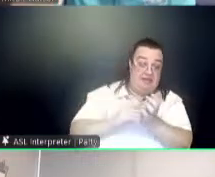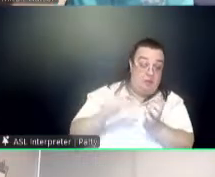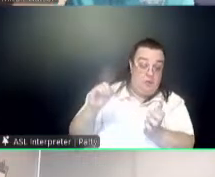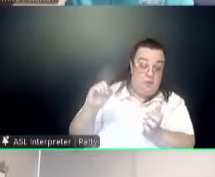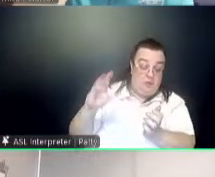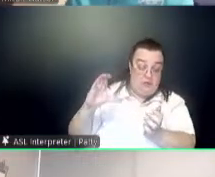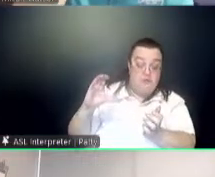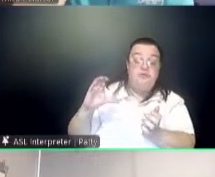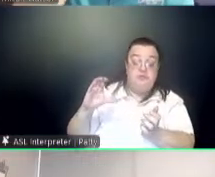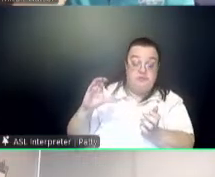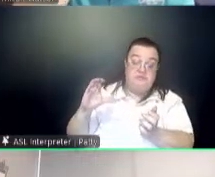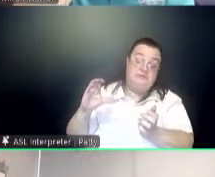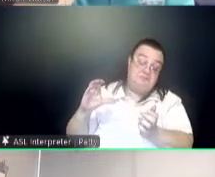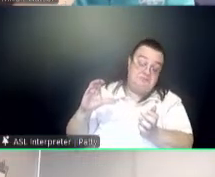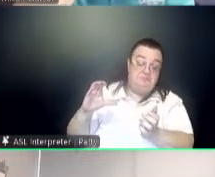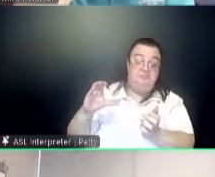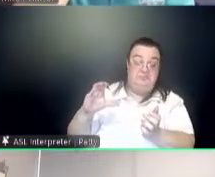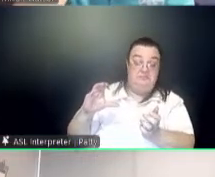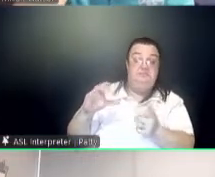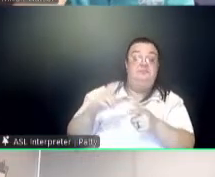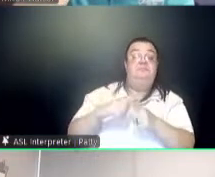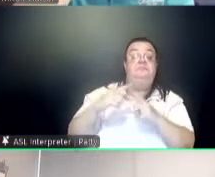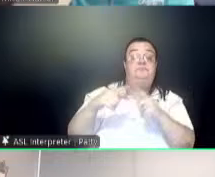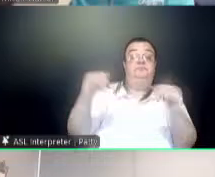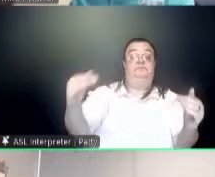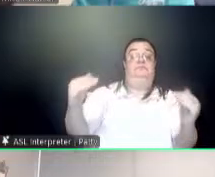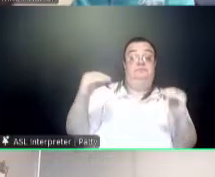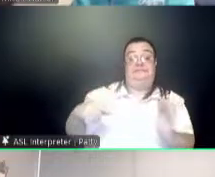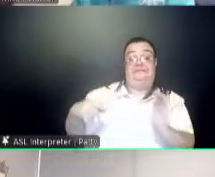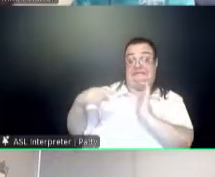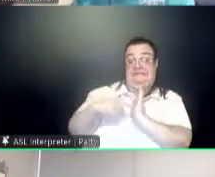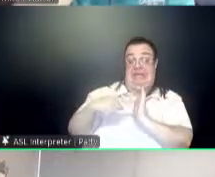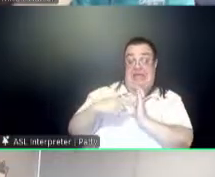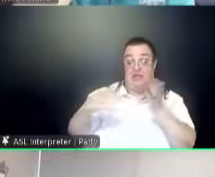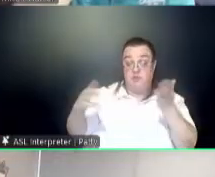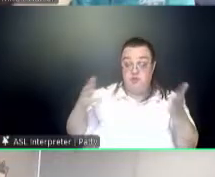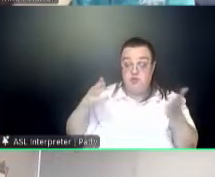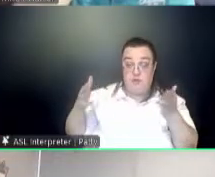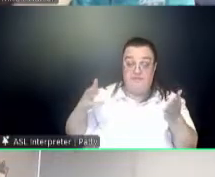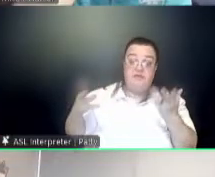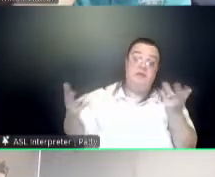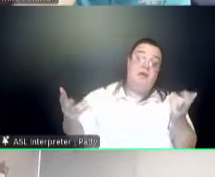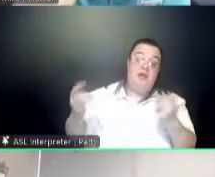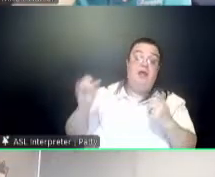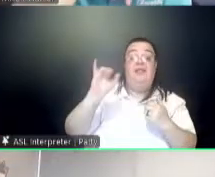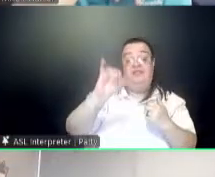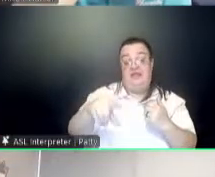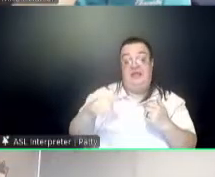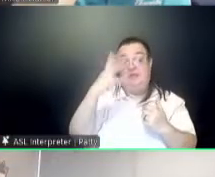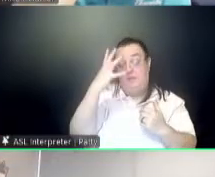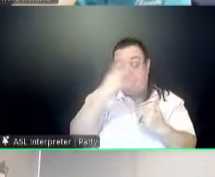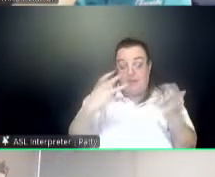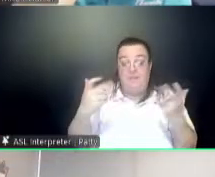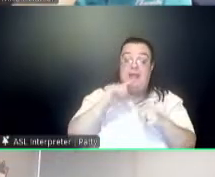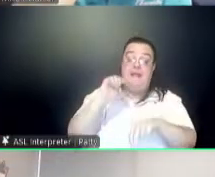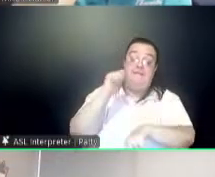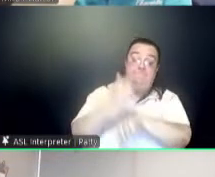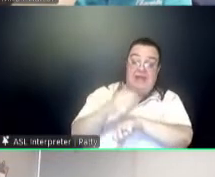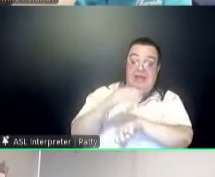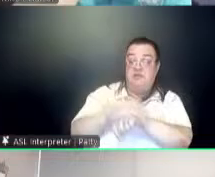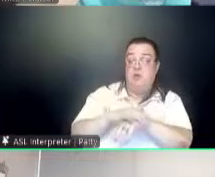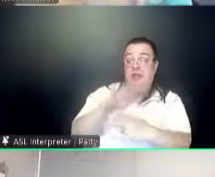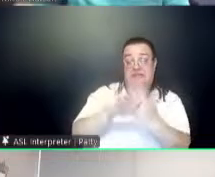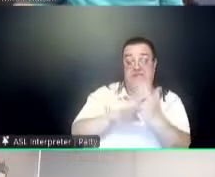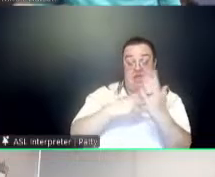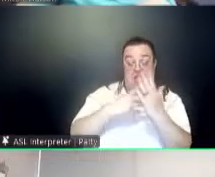65,100. And then we go down to debt services. Well, this is pretty much based on the schedule that